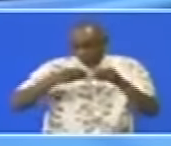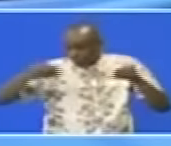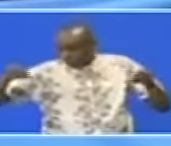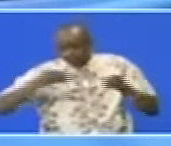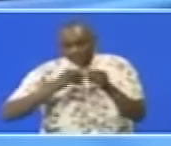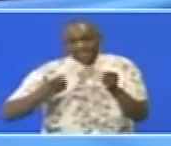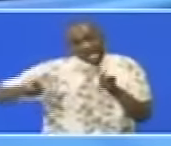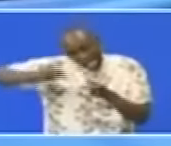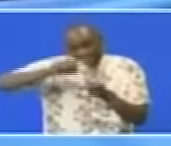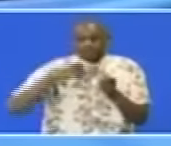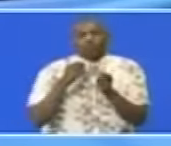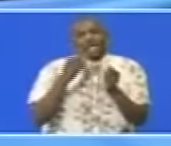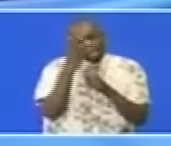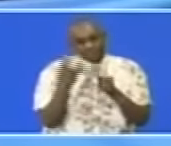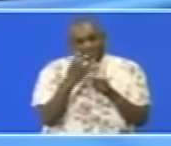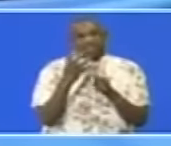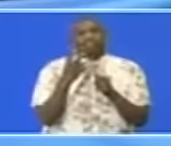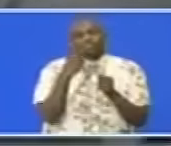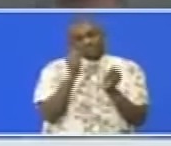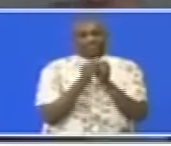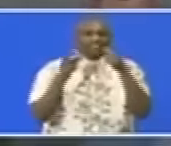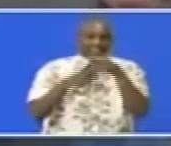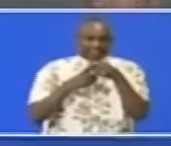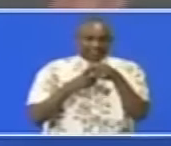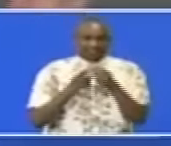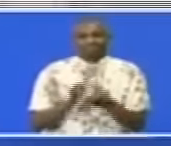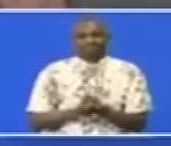April 2017.